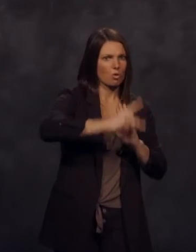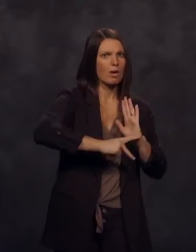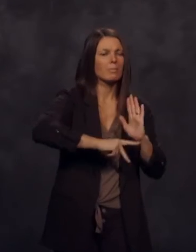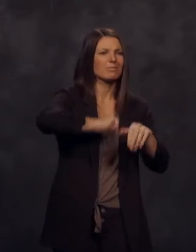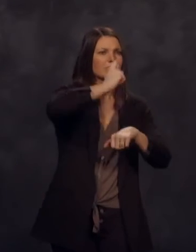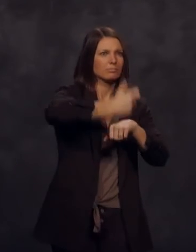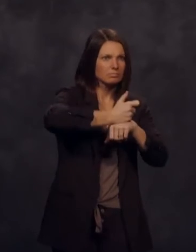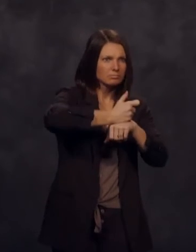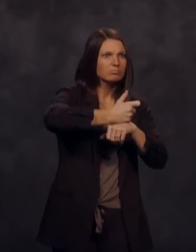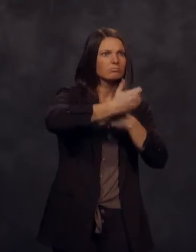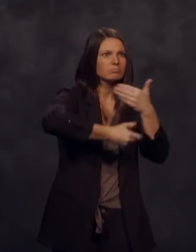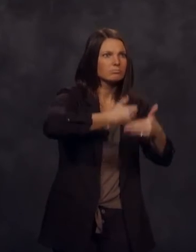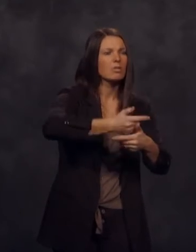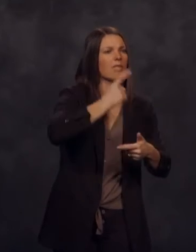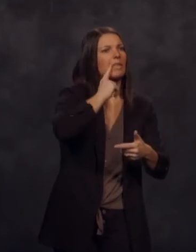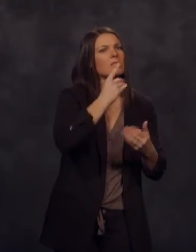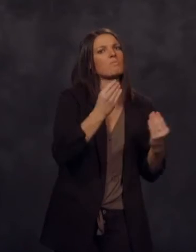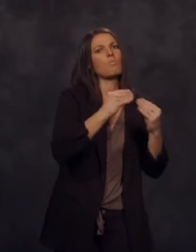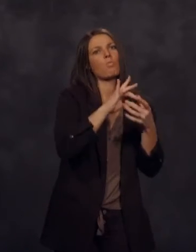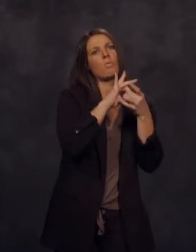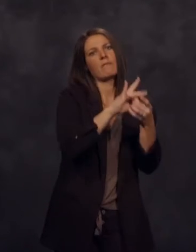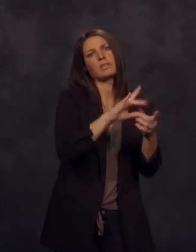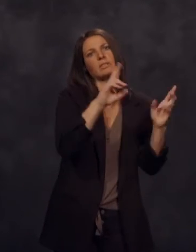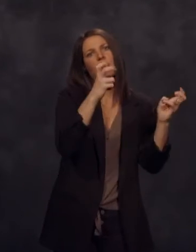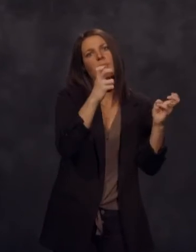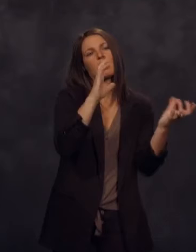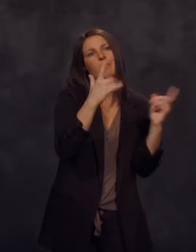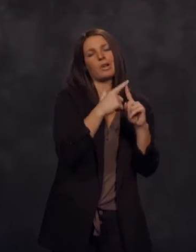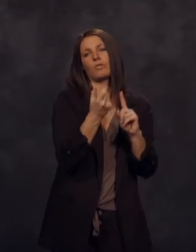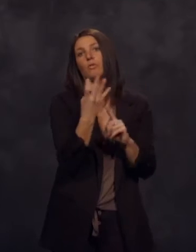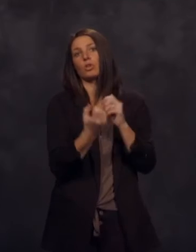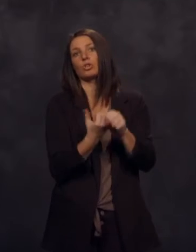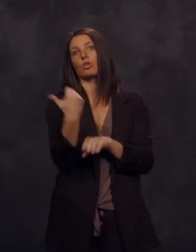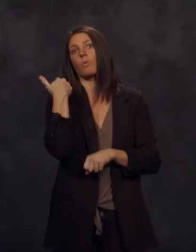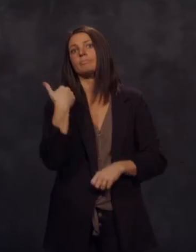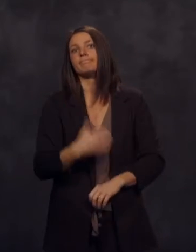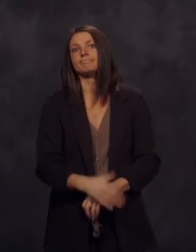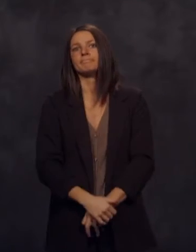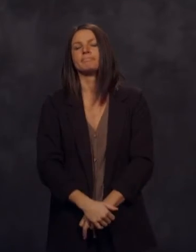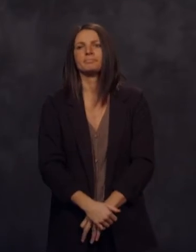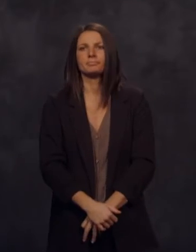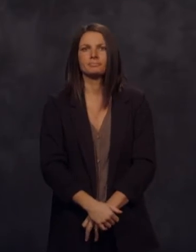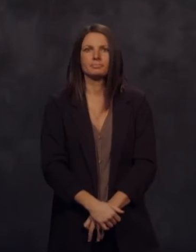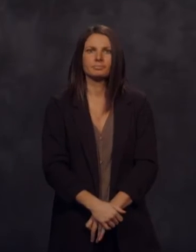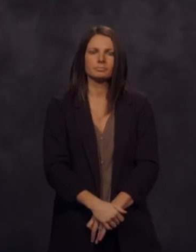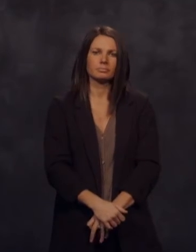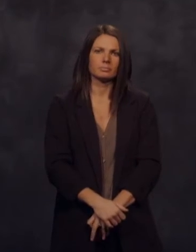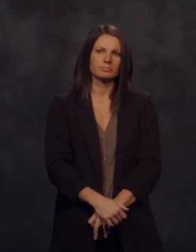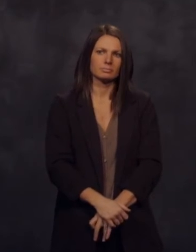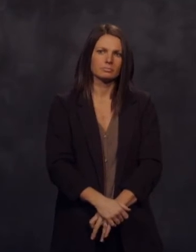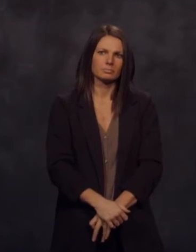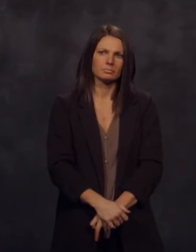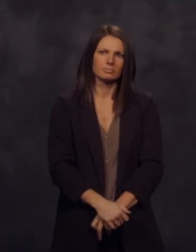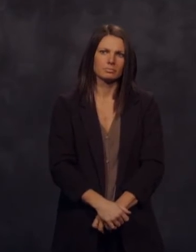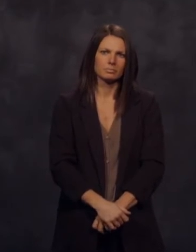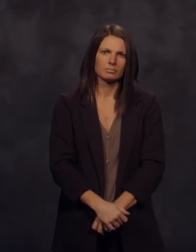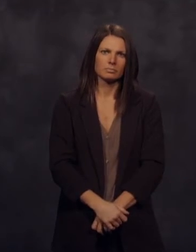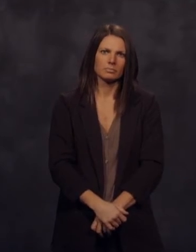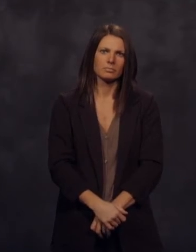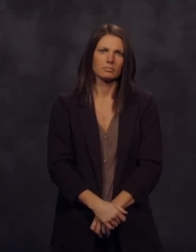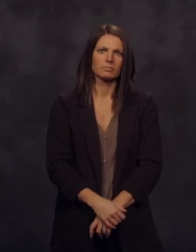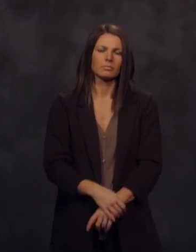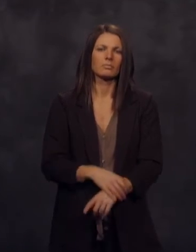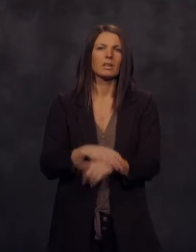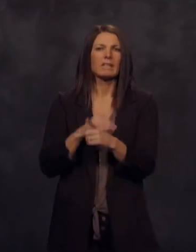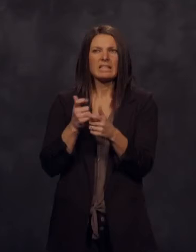implementing them. So it just makes this a much more relevant topic than it might have been a few years ago. And to follow up on Dennis's question, so is this an executive